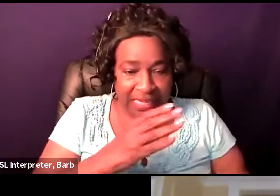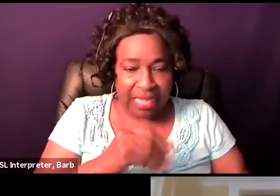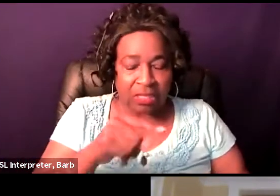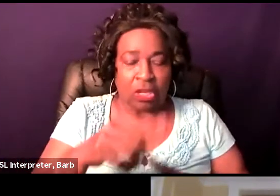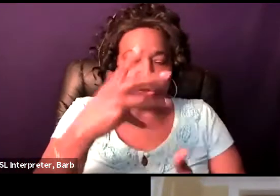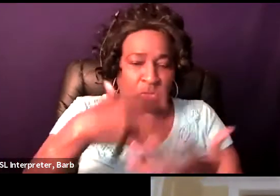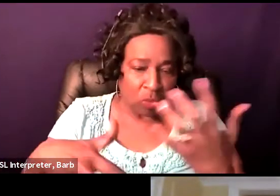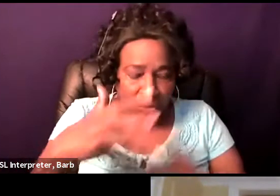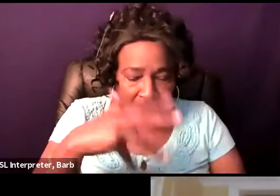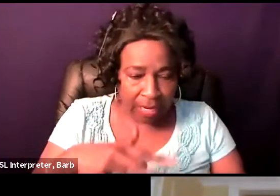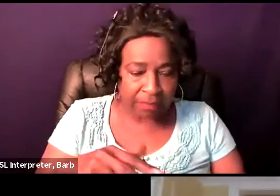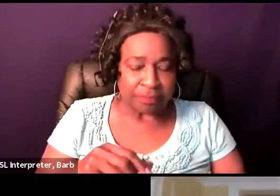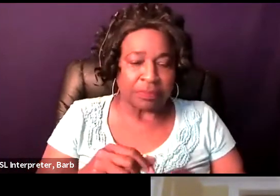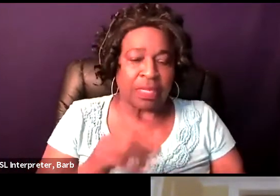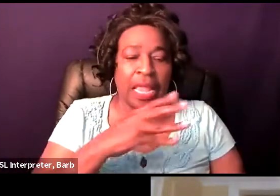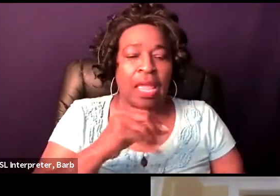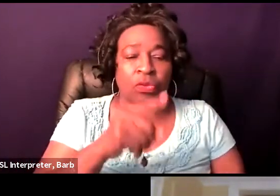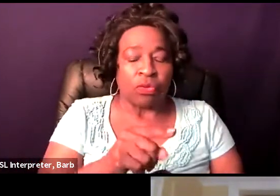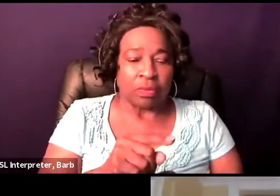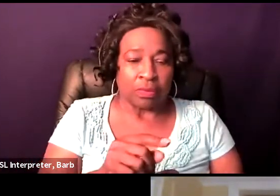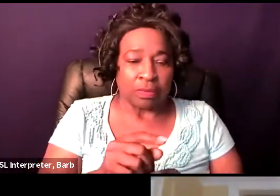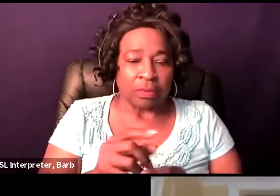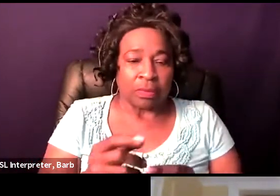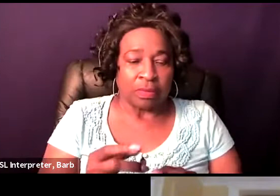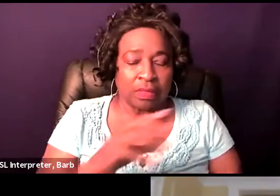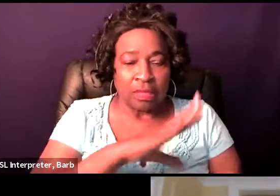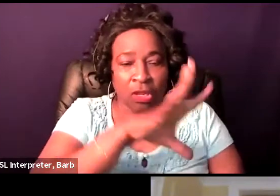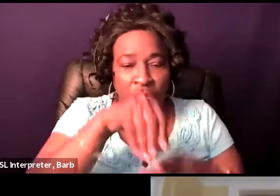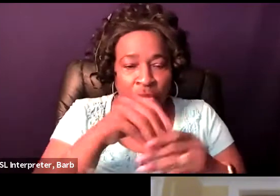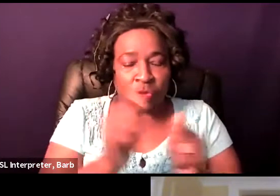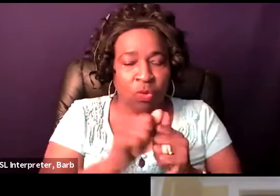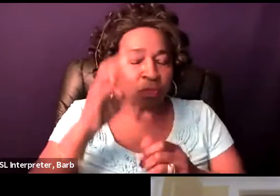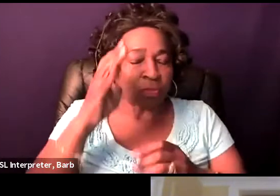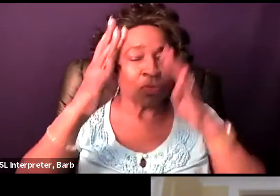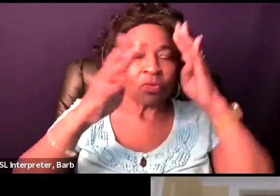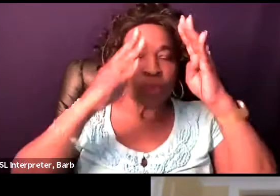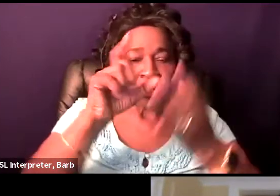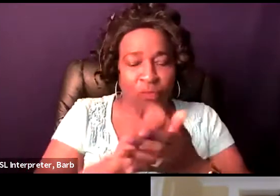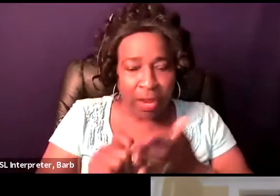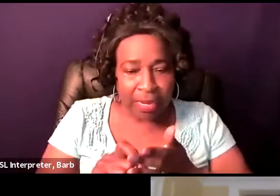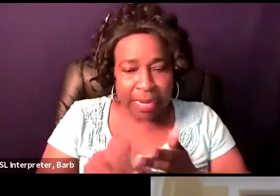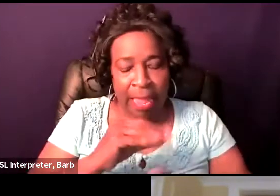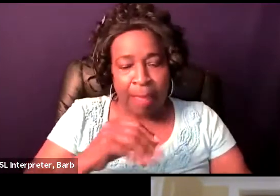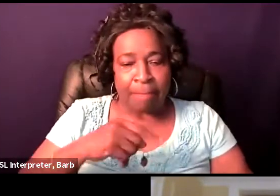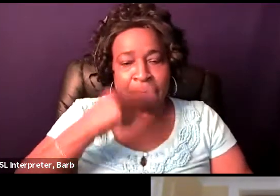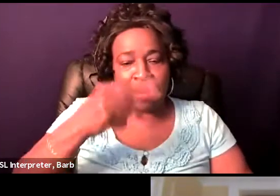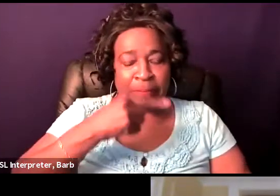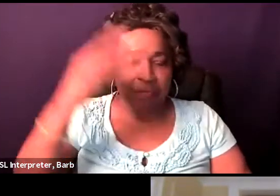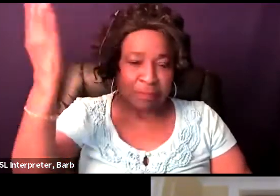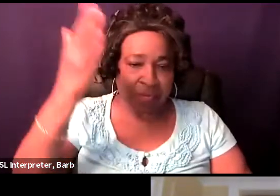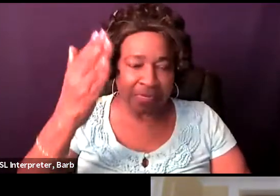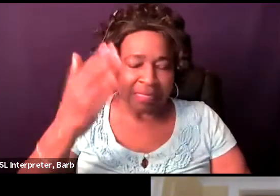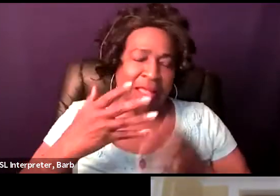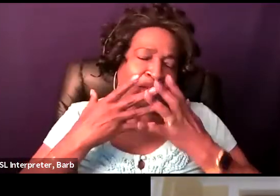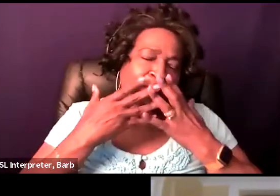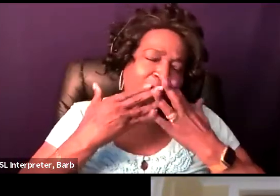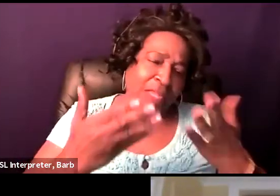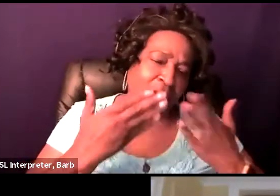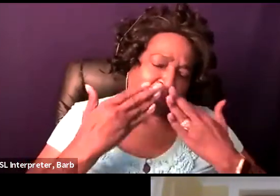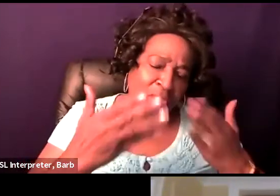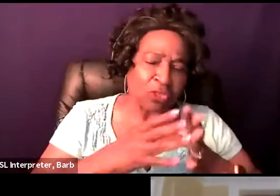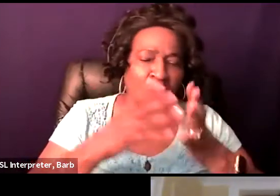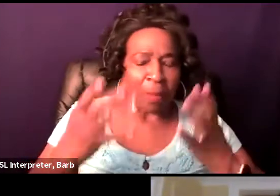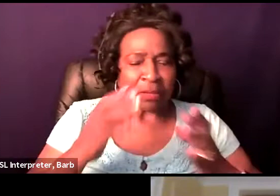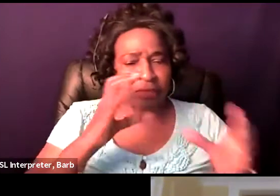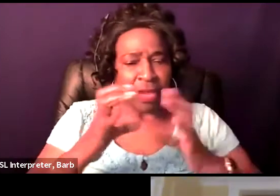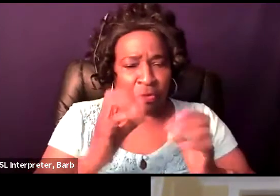sociology, and that you're combining it with creative writing, with public speaking, and so on. So just thank you so much for being in conversation